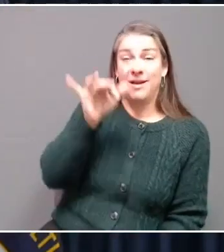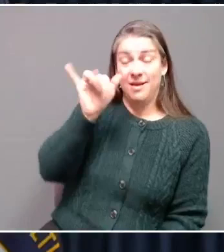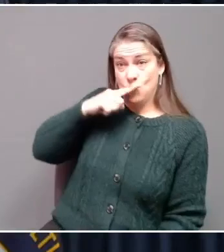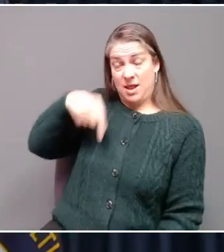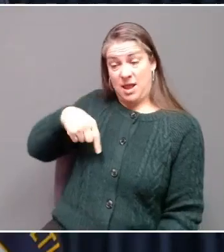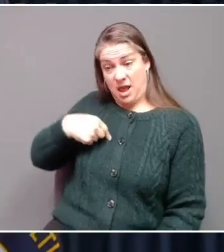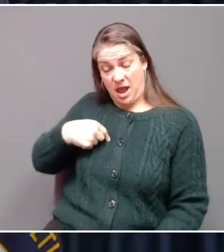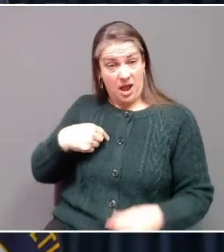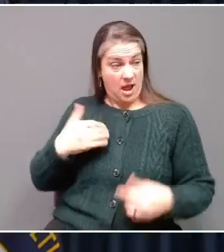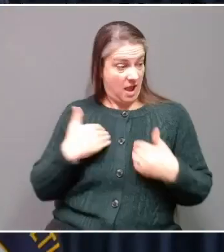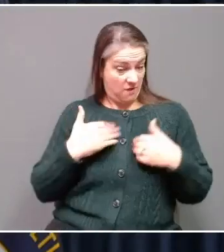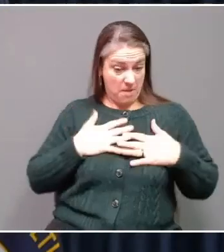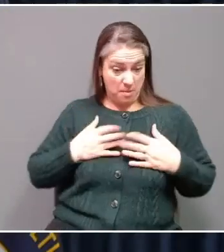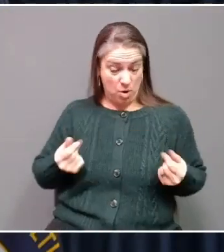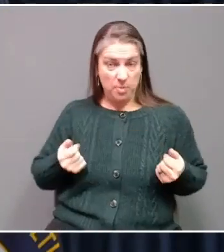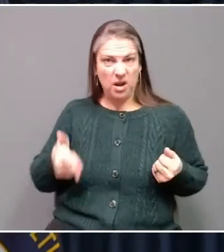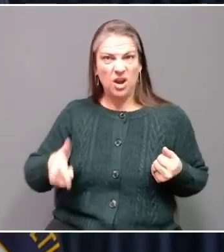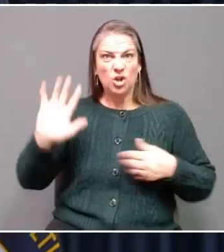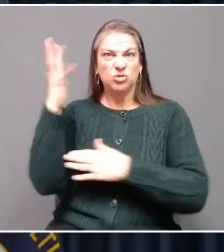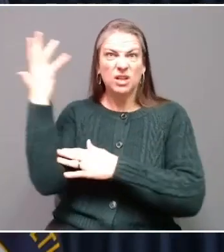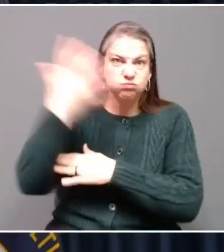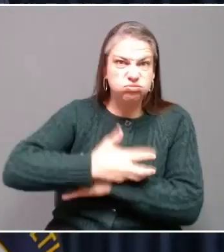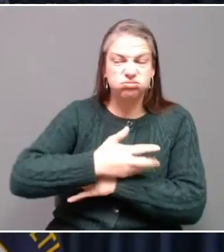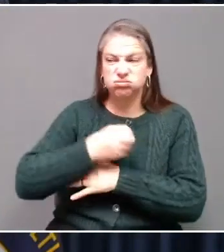property and you want to be a part of this program where if you meet certain